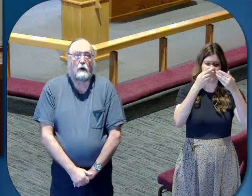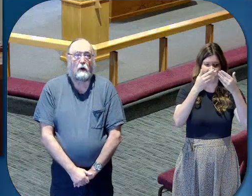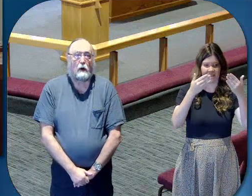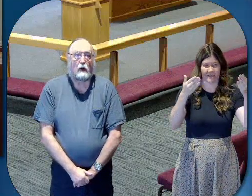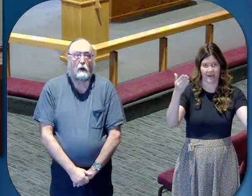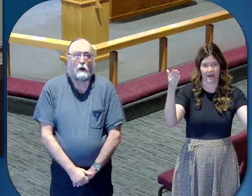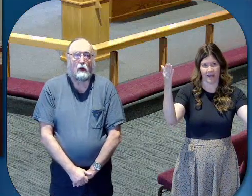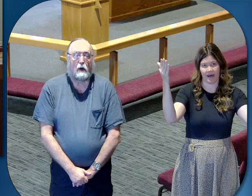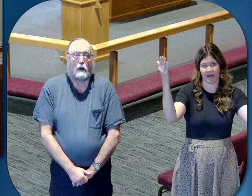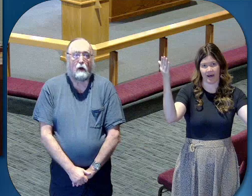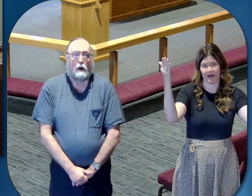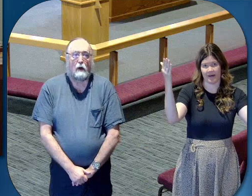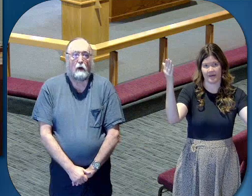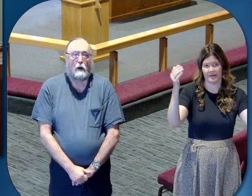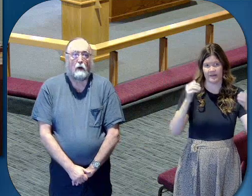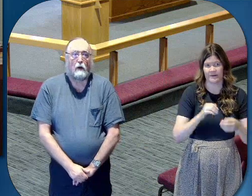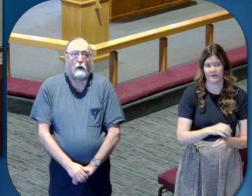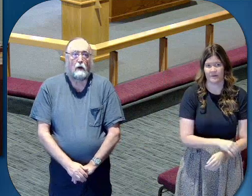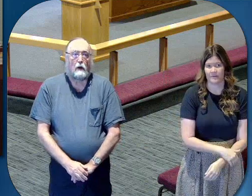Alleluia.